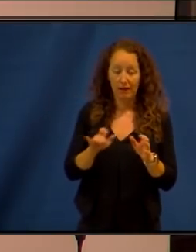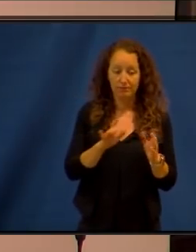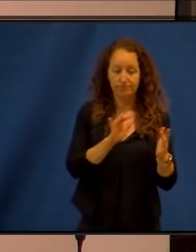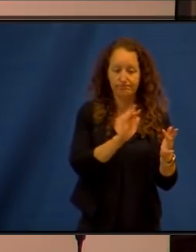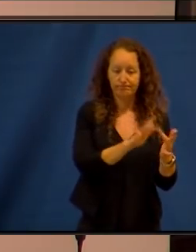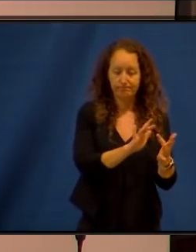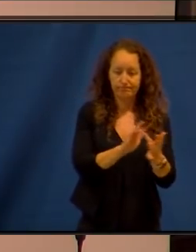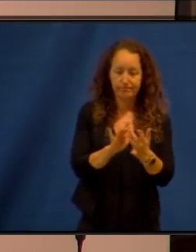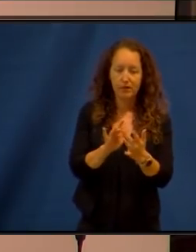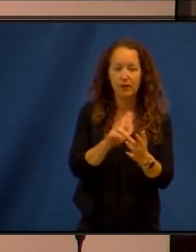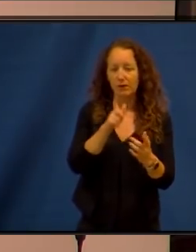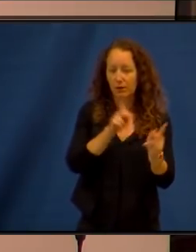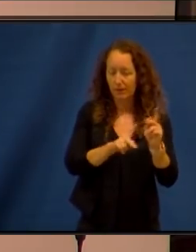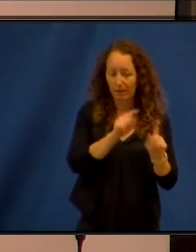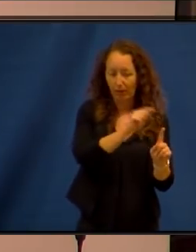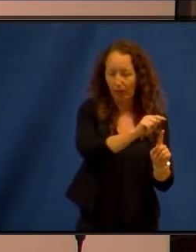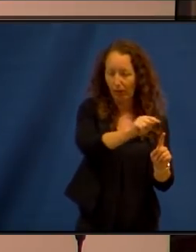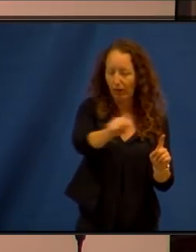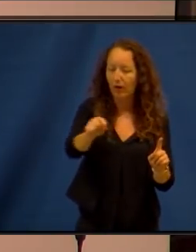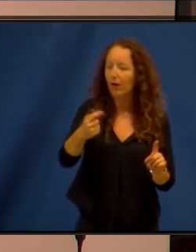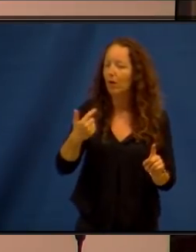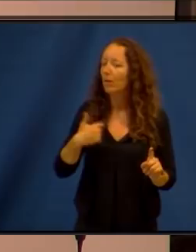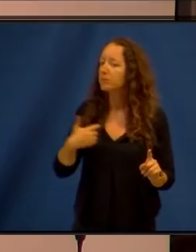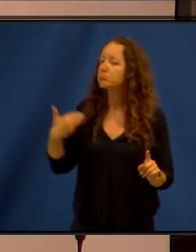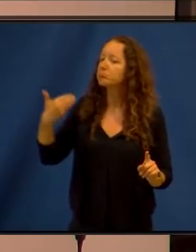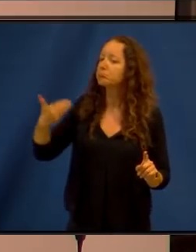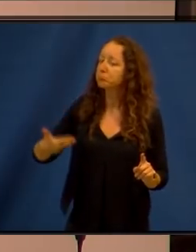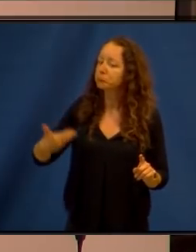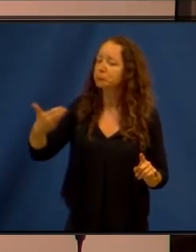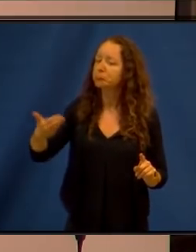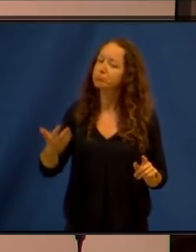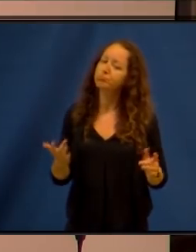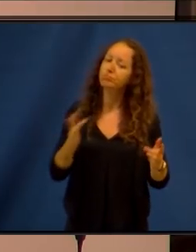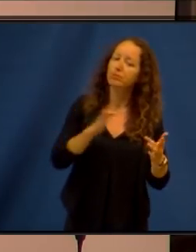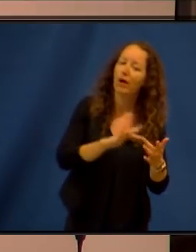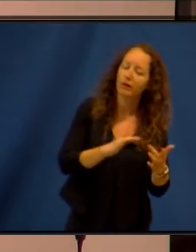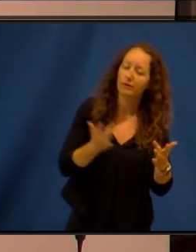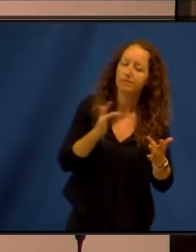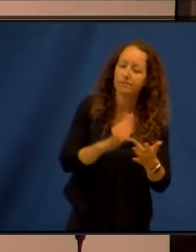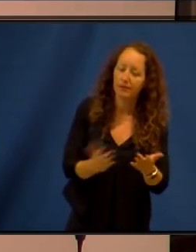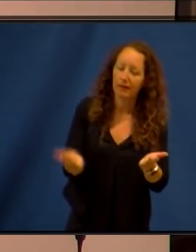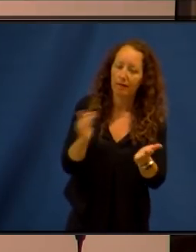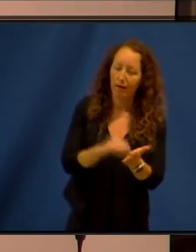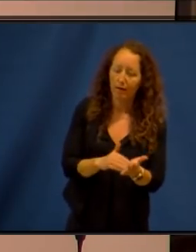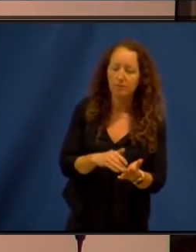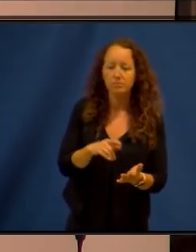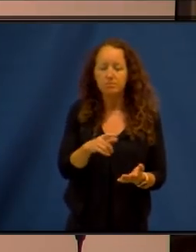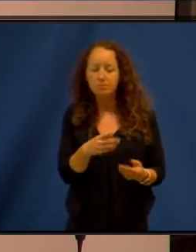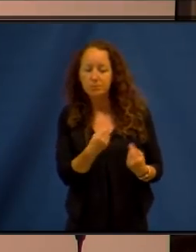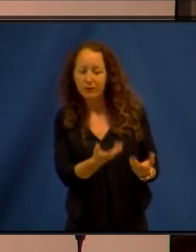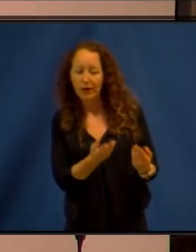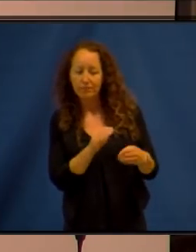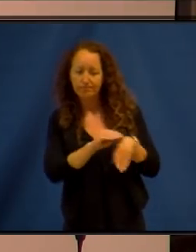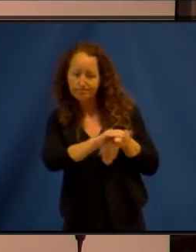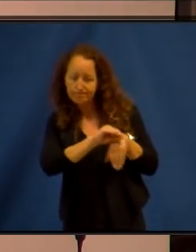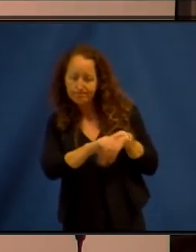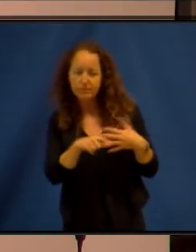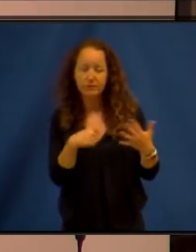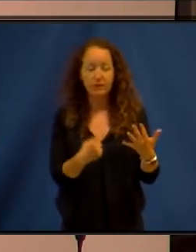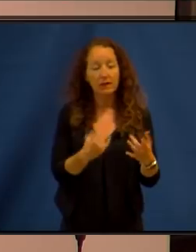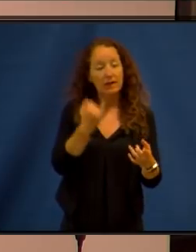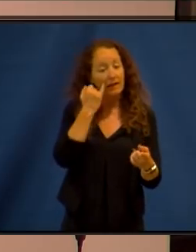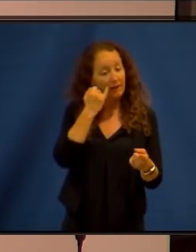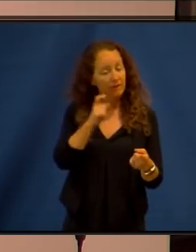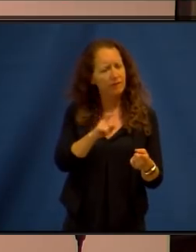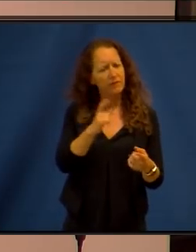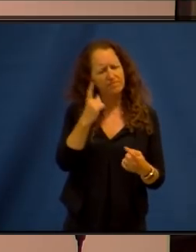that guidance, and then if there's any questions or concerns, those individuals have a contact with us, a name and a phone number, that they